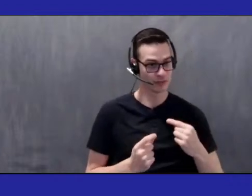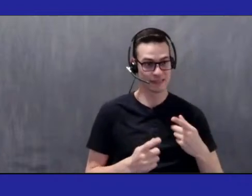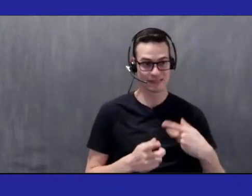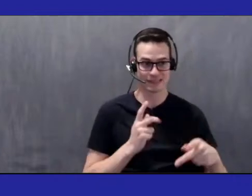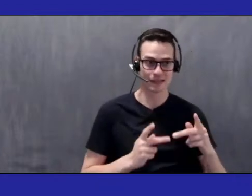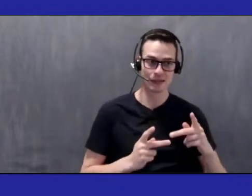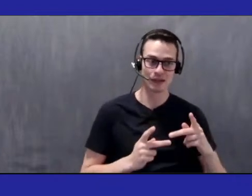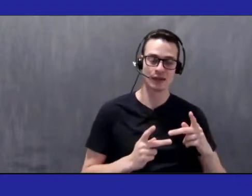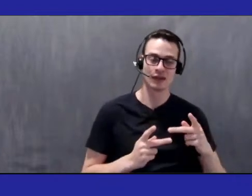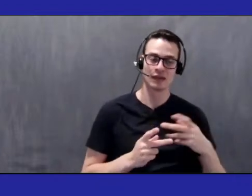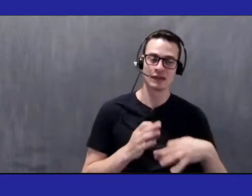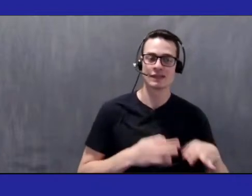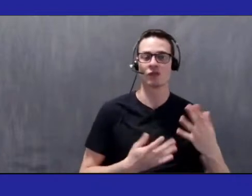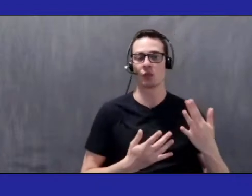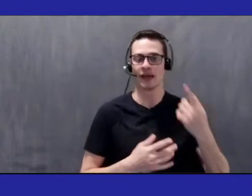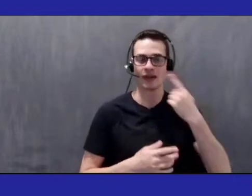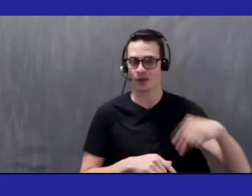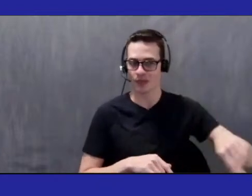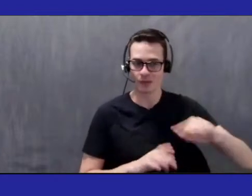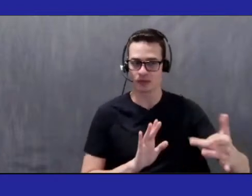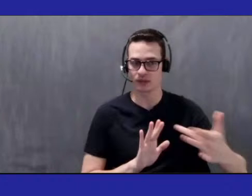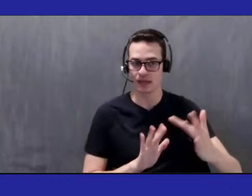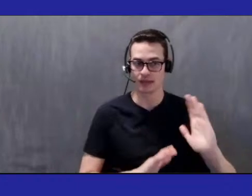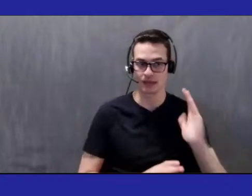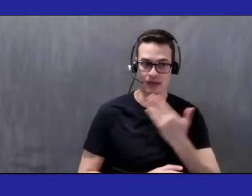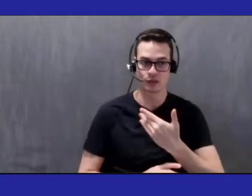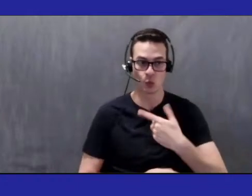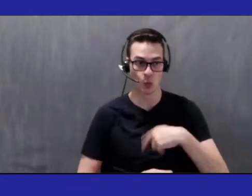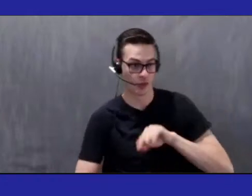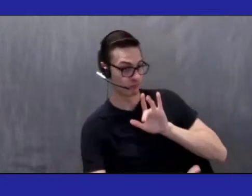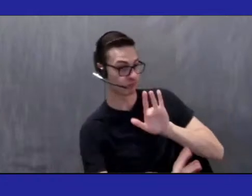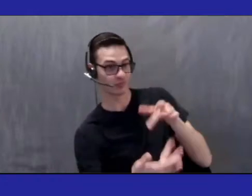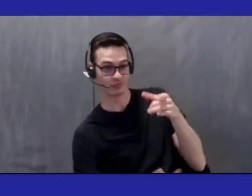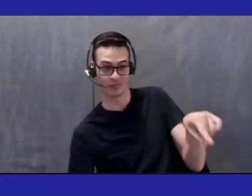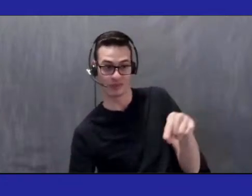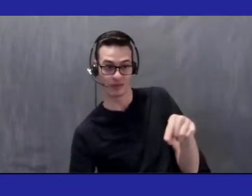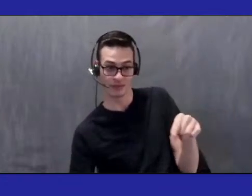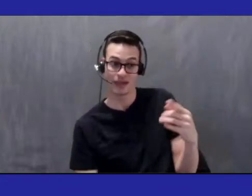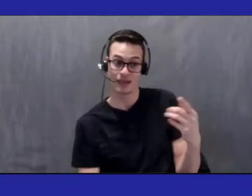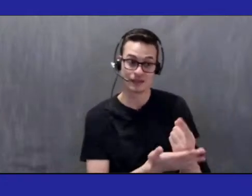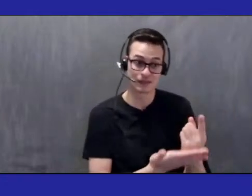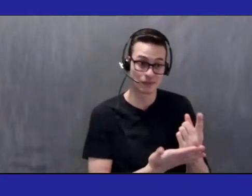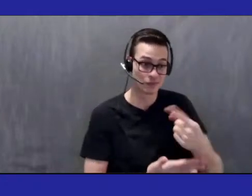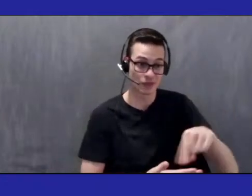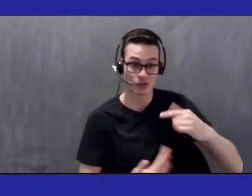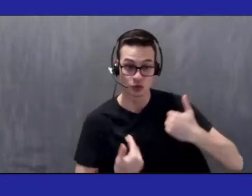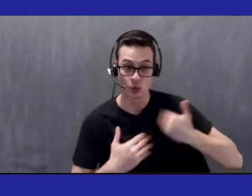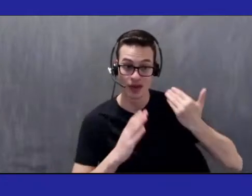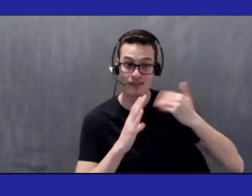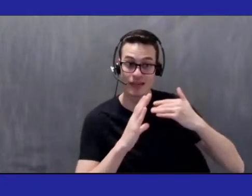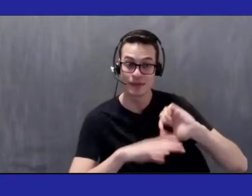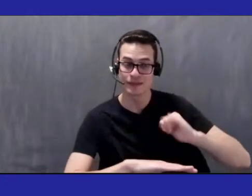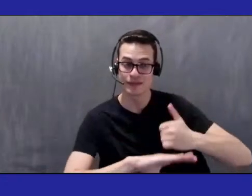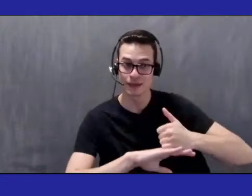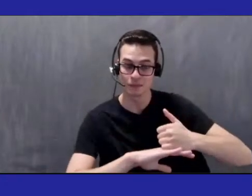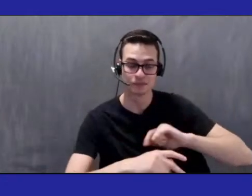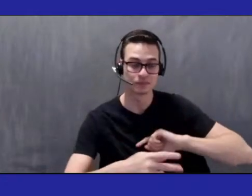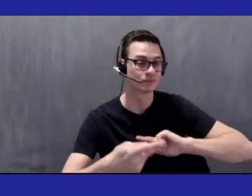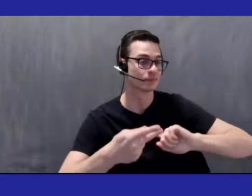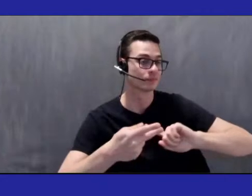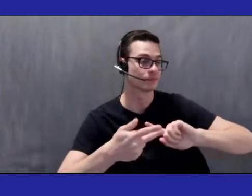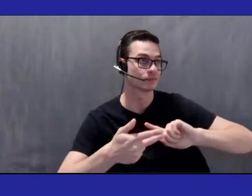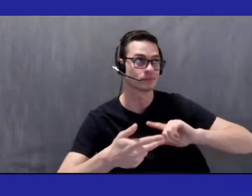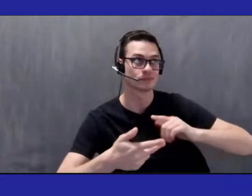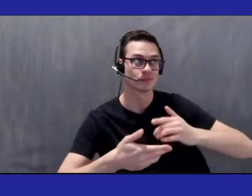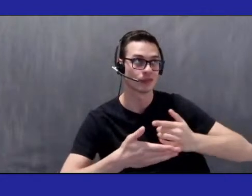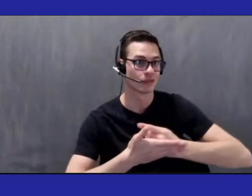them the opportunity. But sometimes they don't have an email address that's set up. These are kind of like in